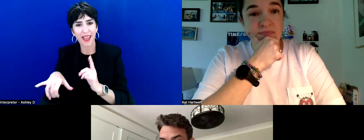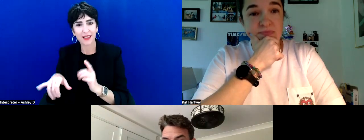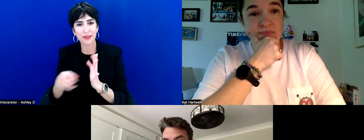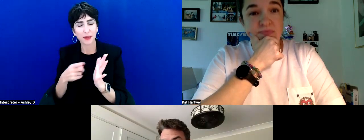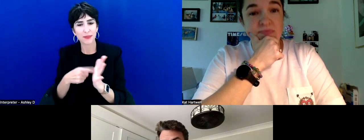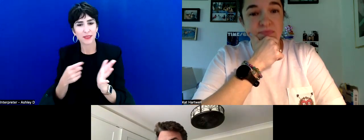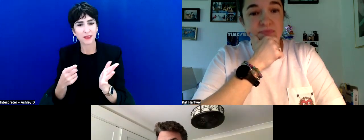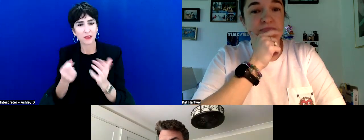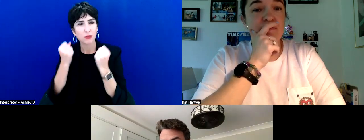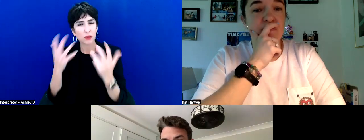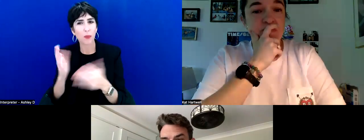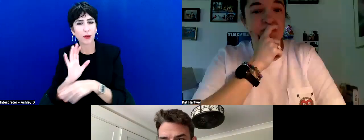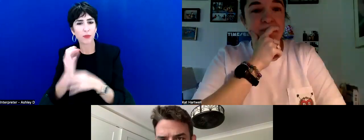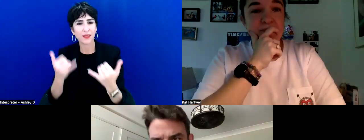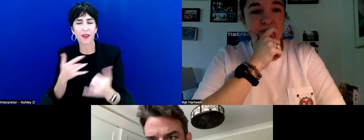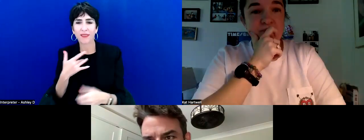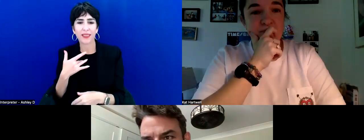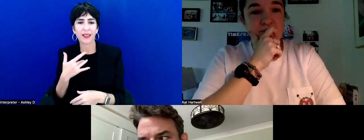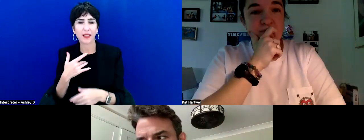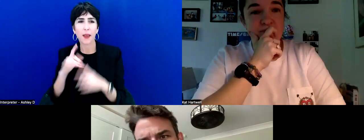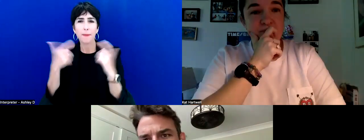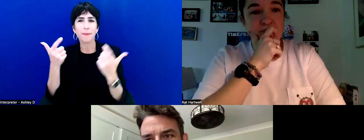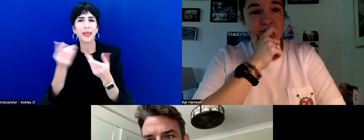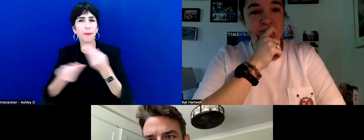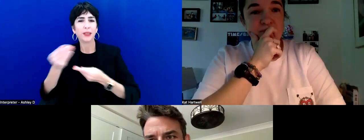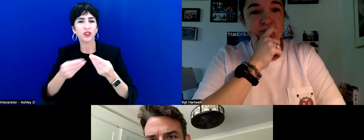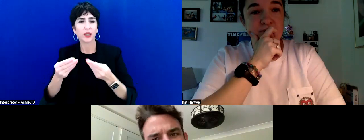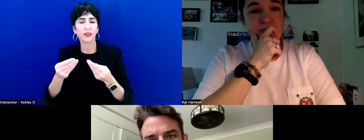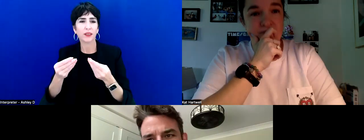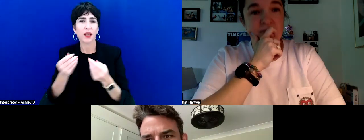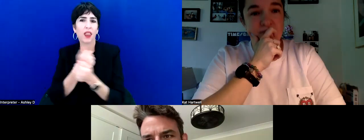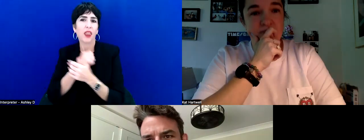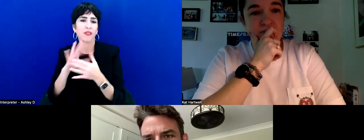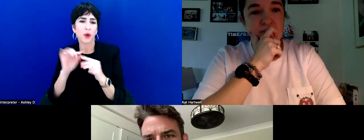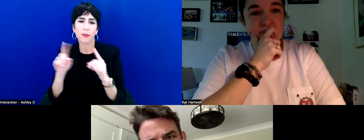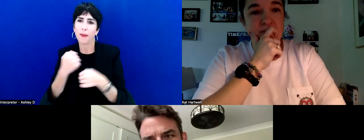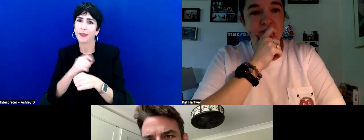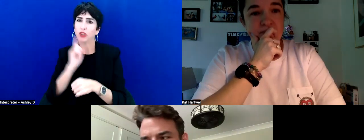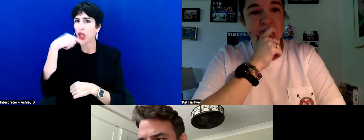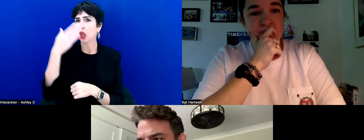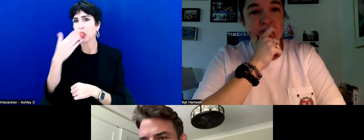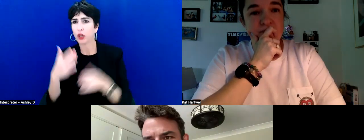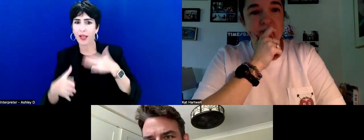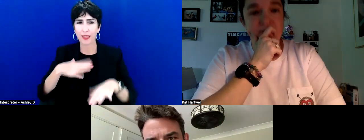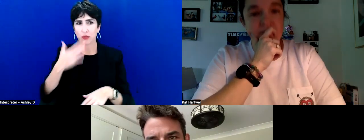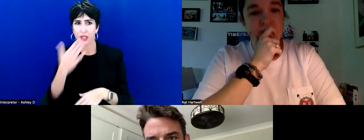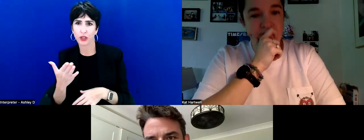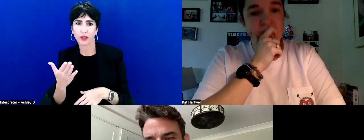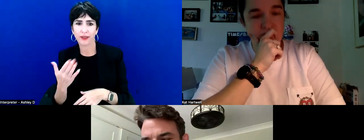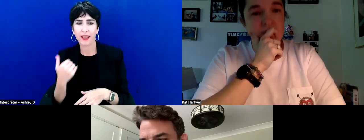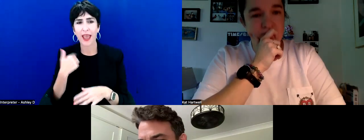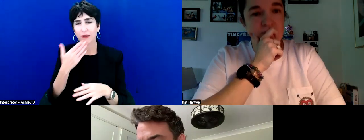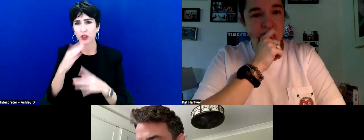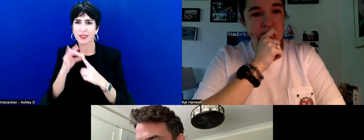like so many of our movies now, I feel like it's like big budget, low story, but really make sure that they look good and they dress good and we have good